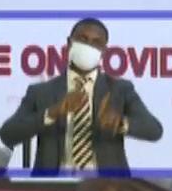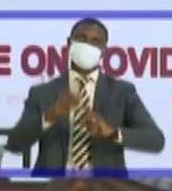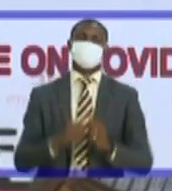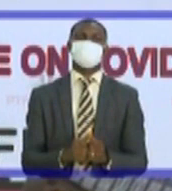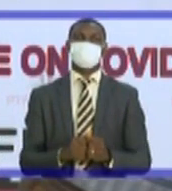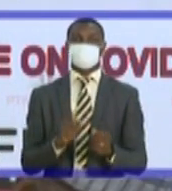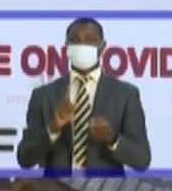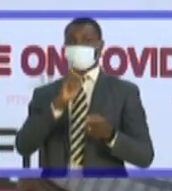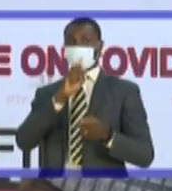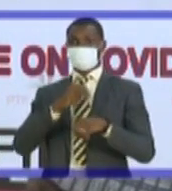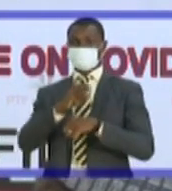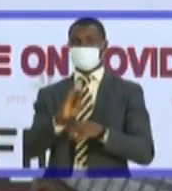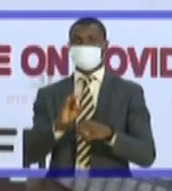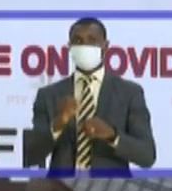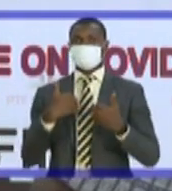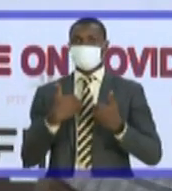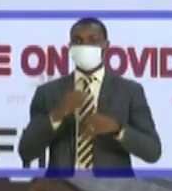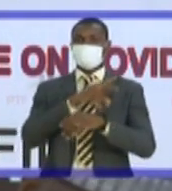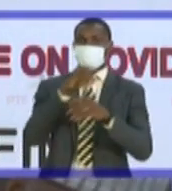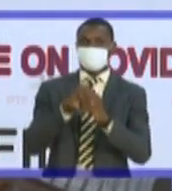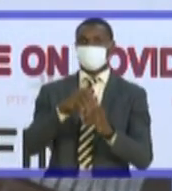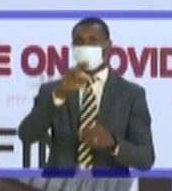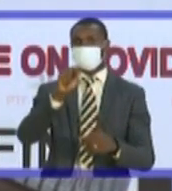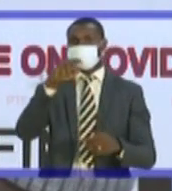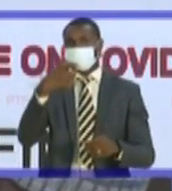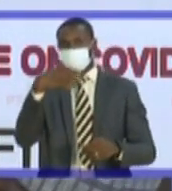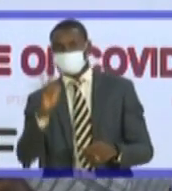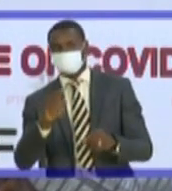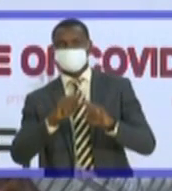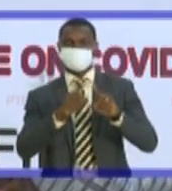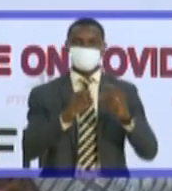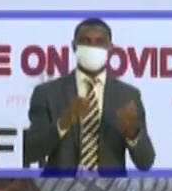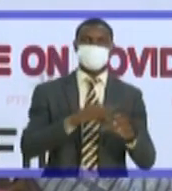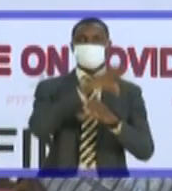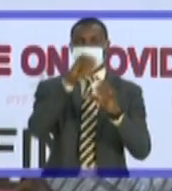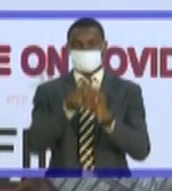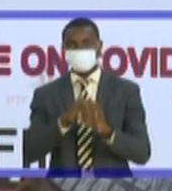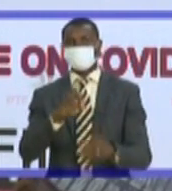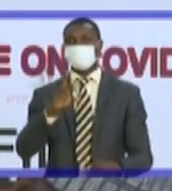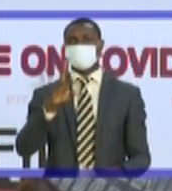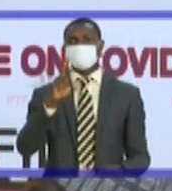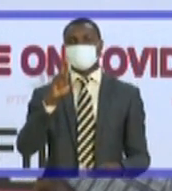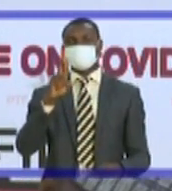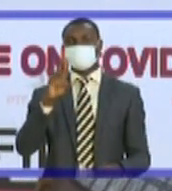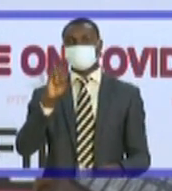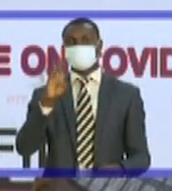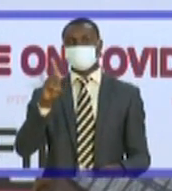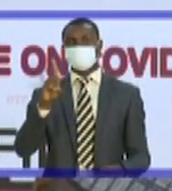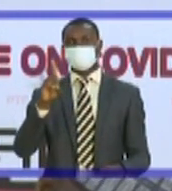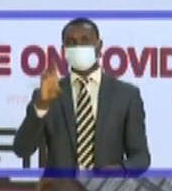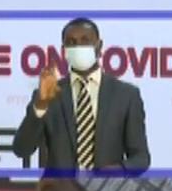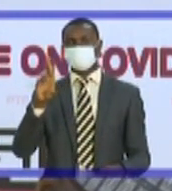has engaged CSOs and NGOs, including the Red Cross, National